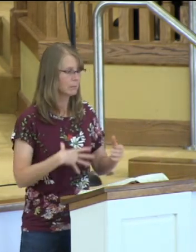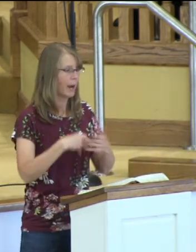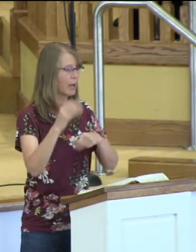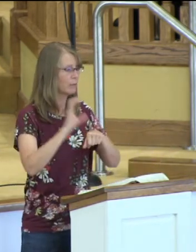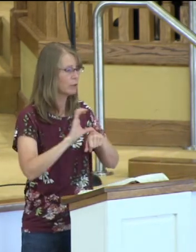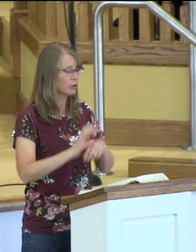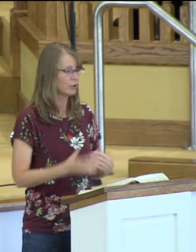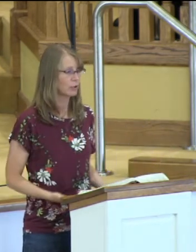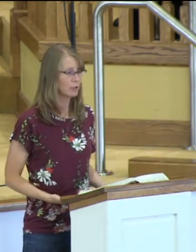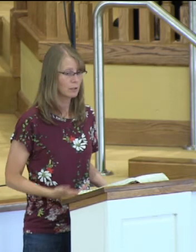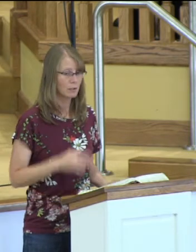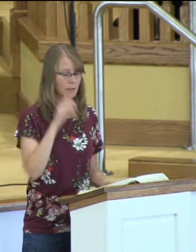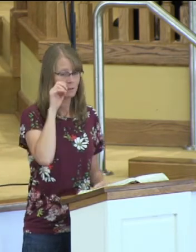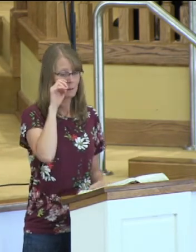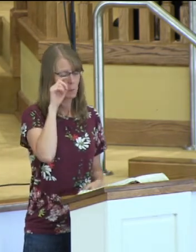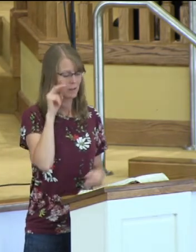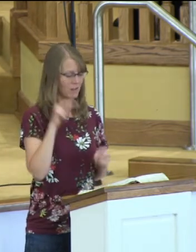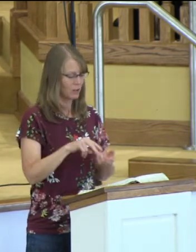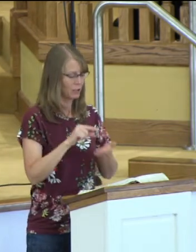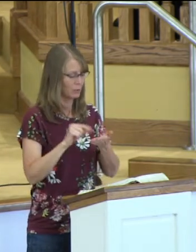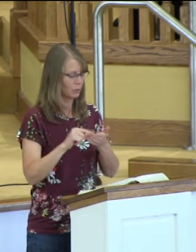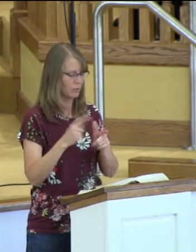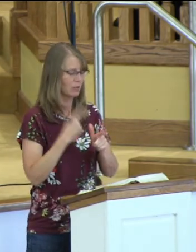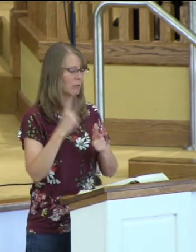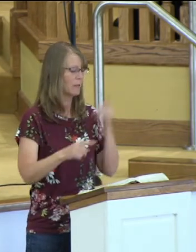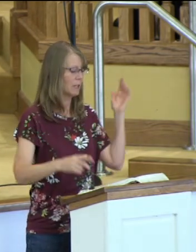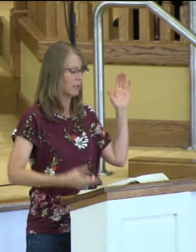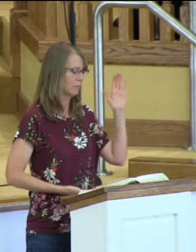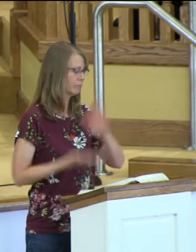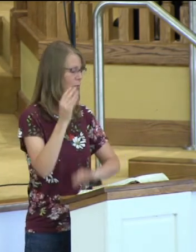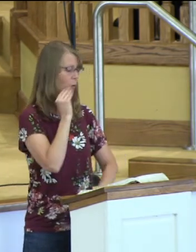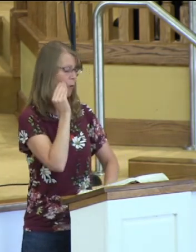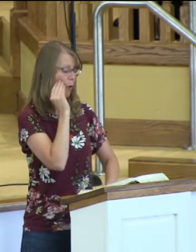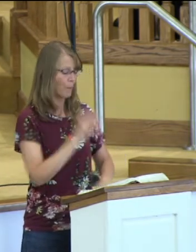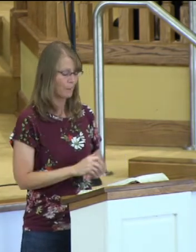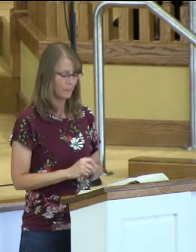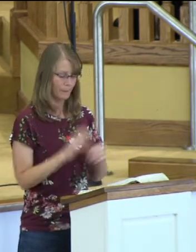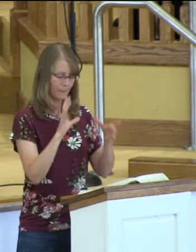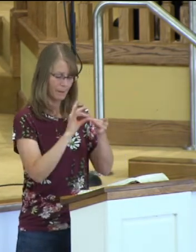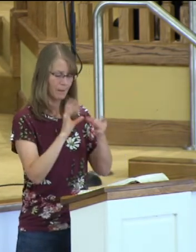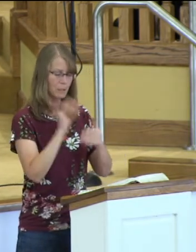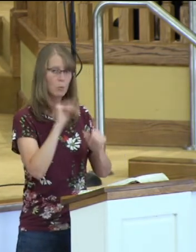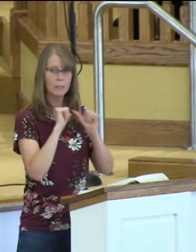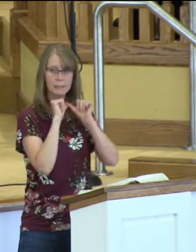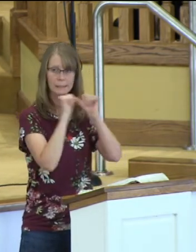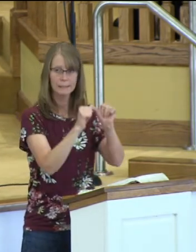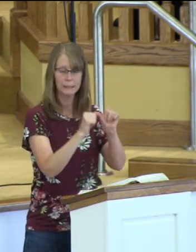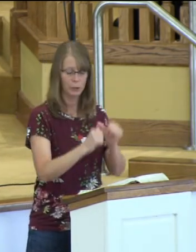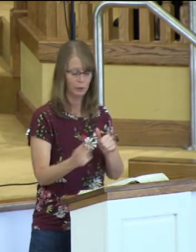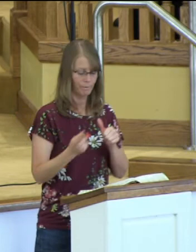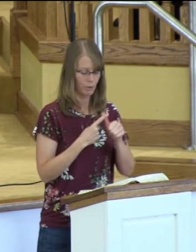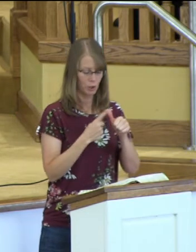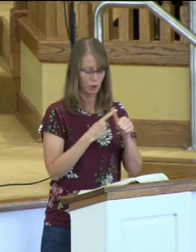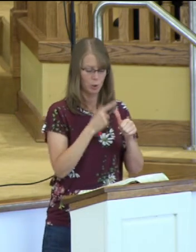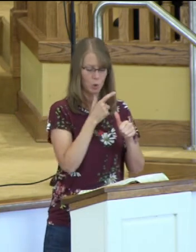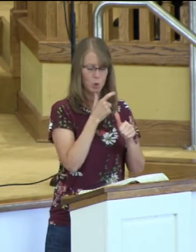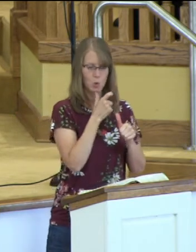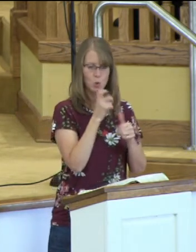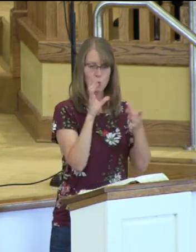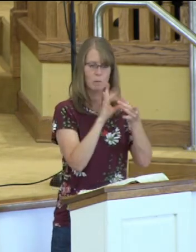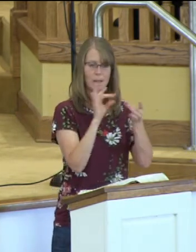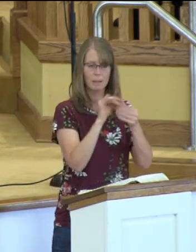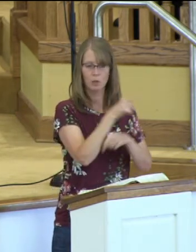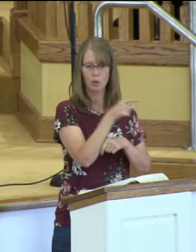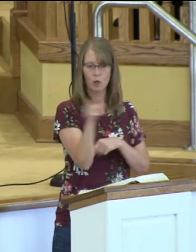moment. We'll go to the house. The message will continue on. Number one, whose message are you